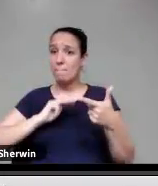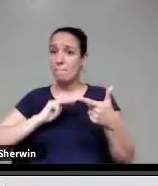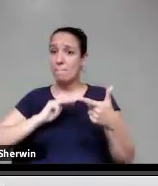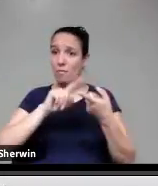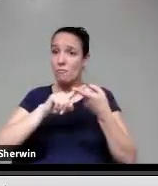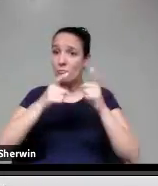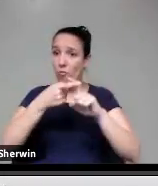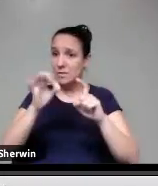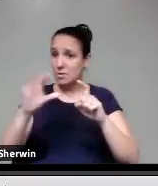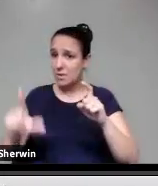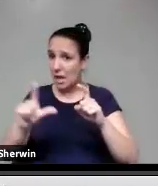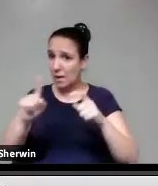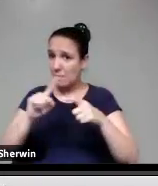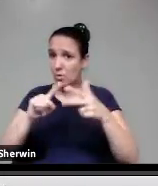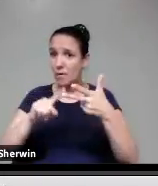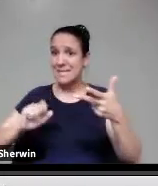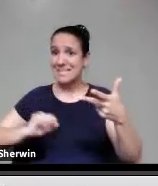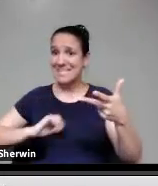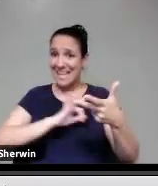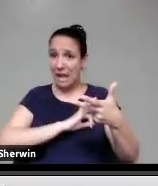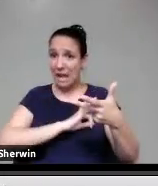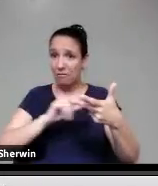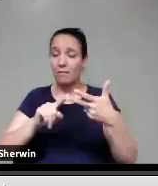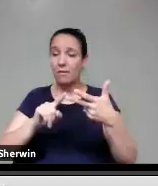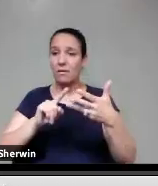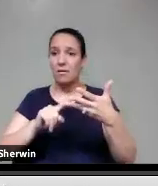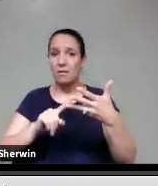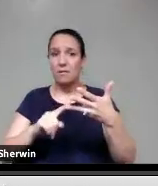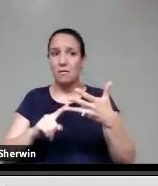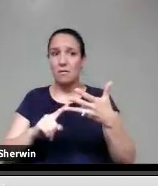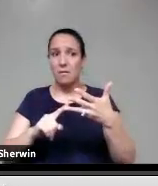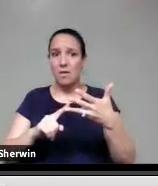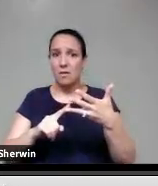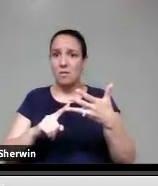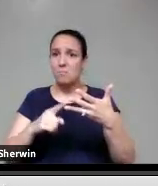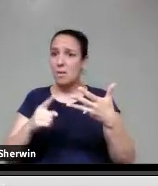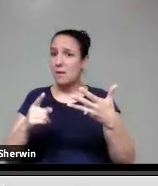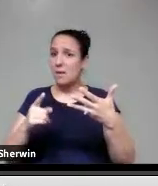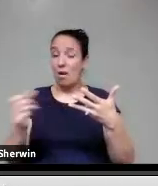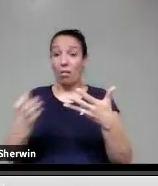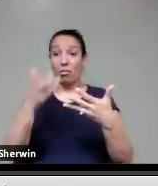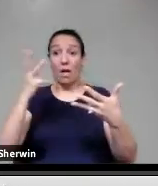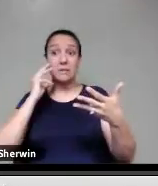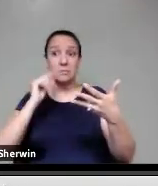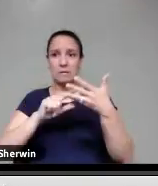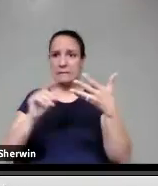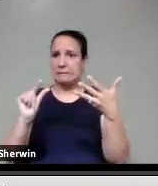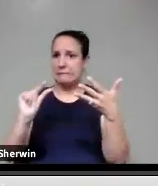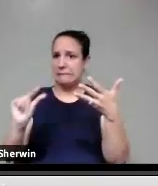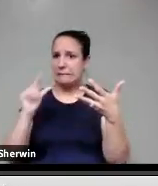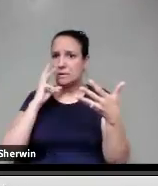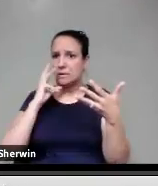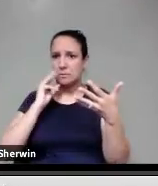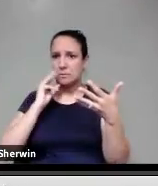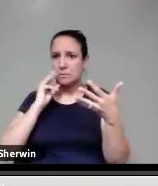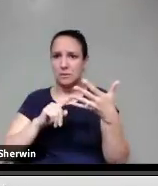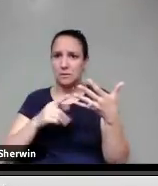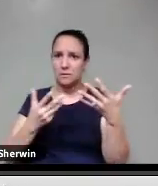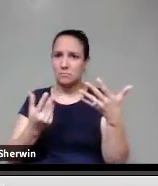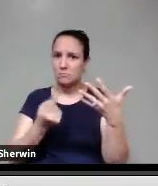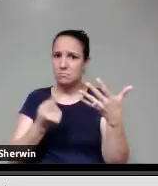a staff member on your focus group, maybe somebody that doesn't have a lot of experience and somebody that does have a lot of experience, a loyal patron, and somebody that you